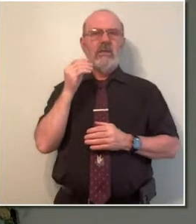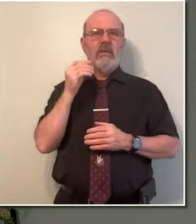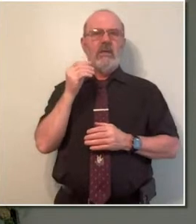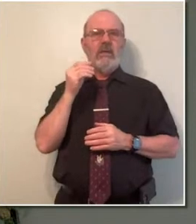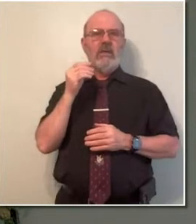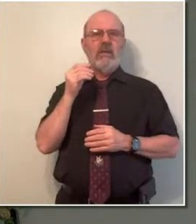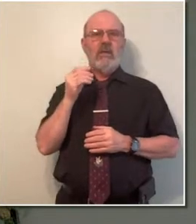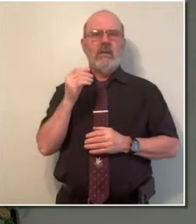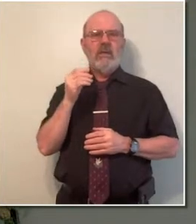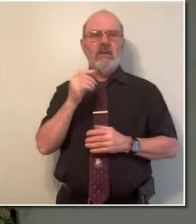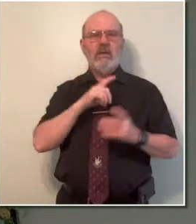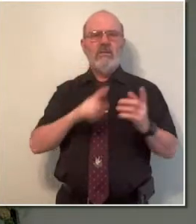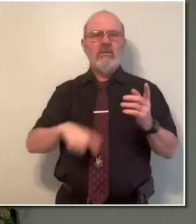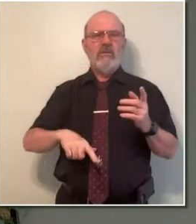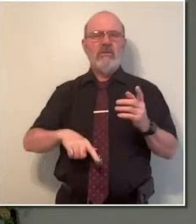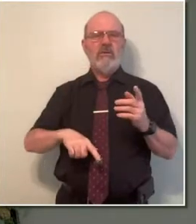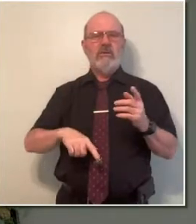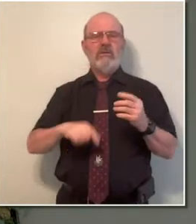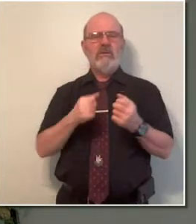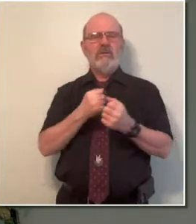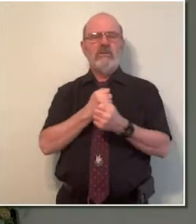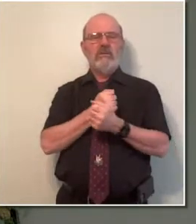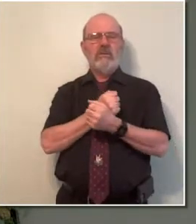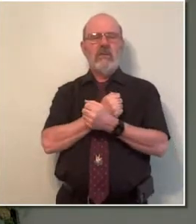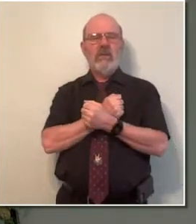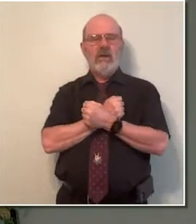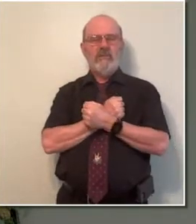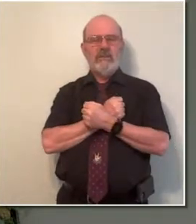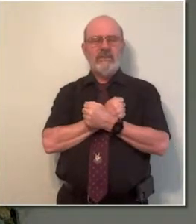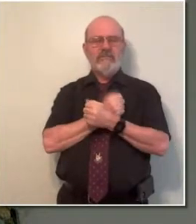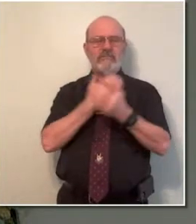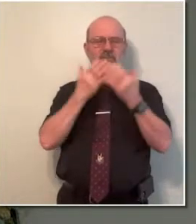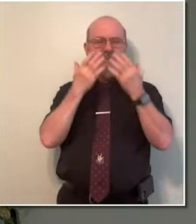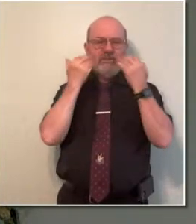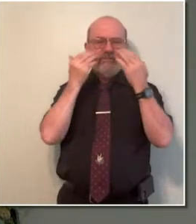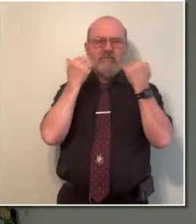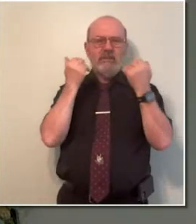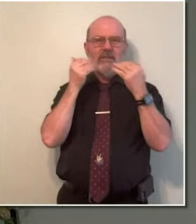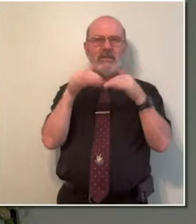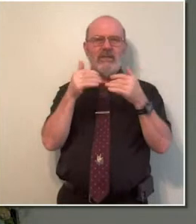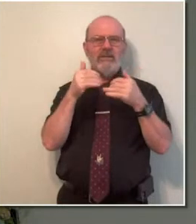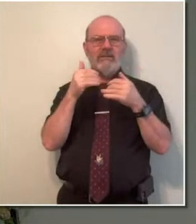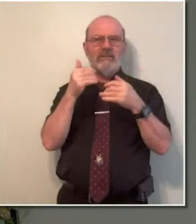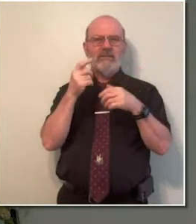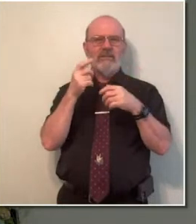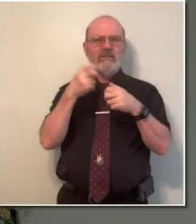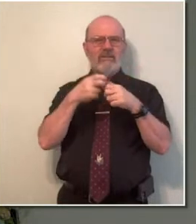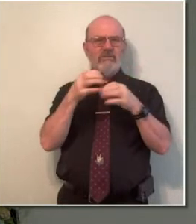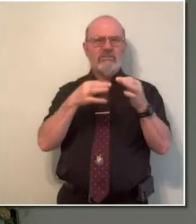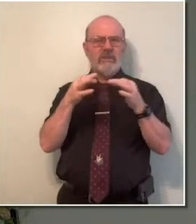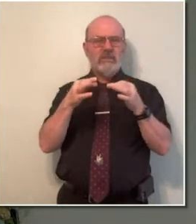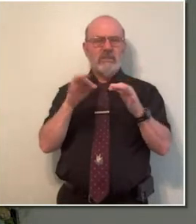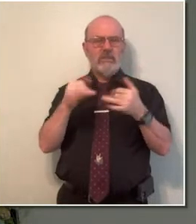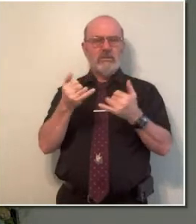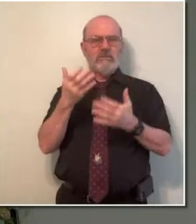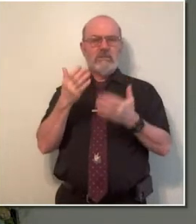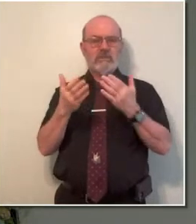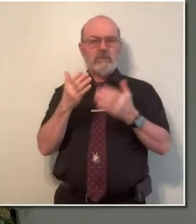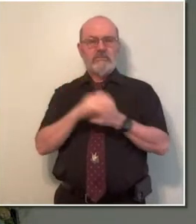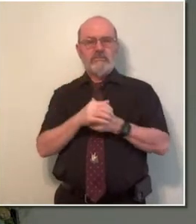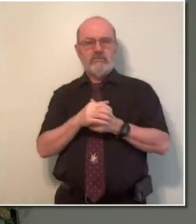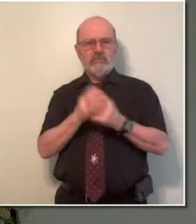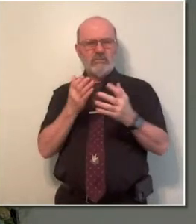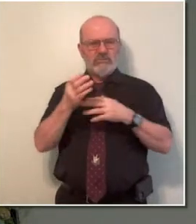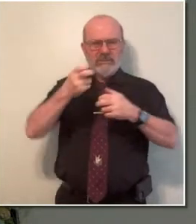have you ever experienced the Lord sort of just lovingly wiping the tears from your eyes? I don't know how else to explain it. You know, you just had you're going through a